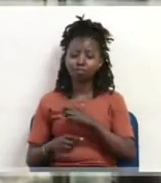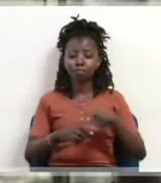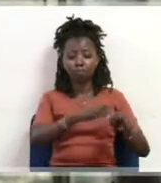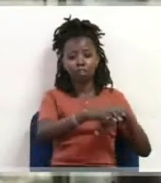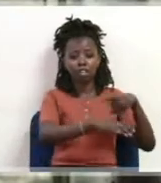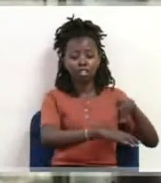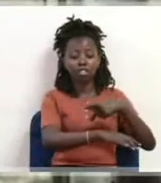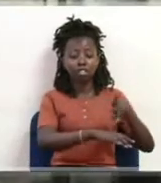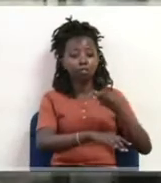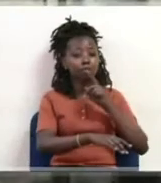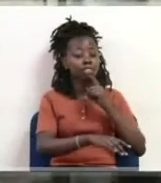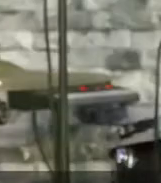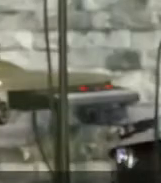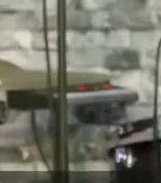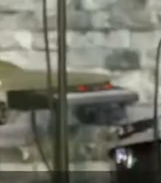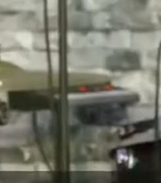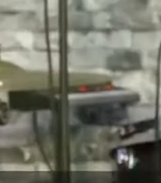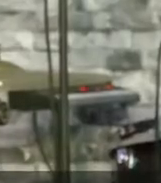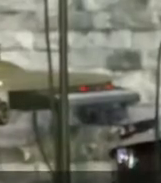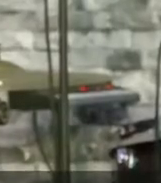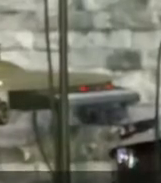thou hast made